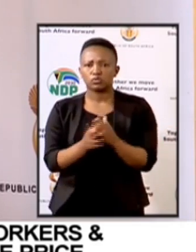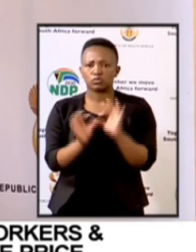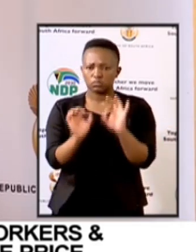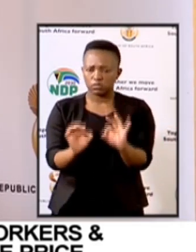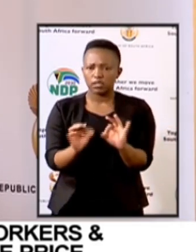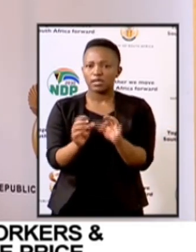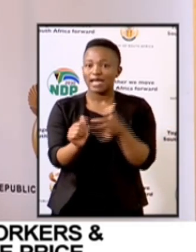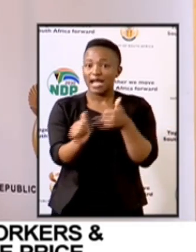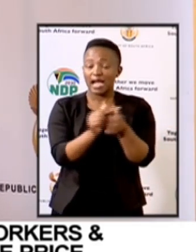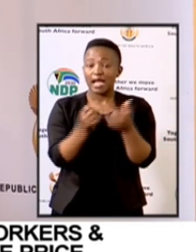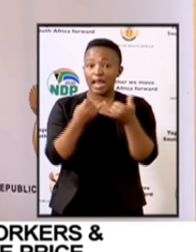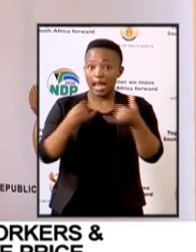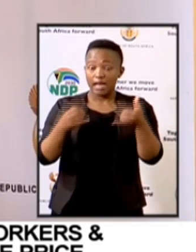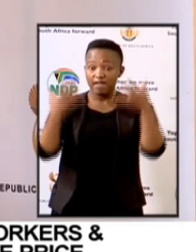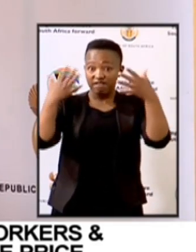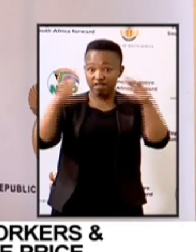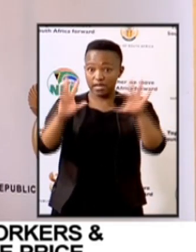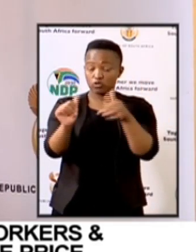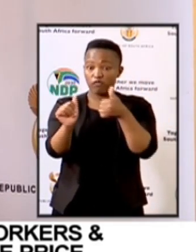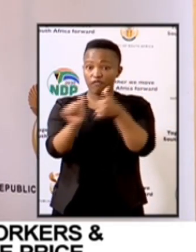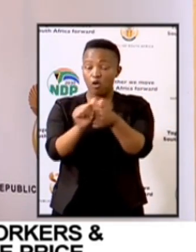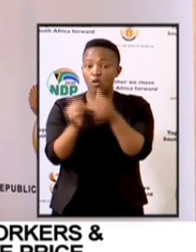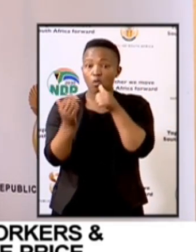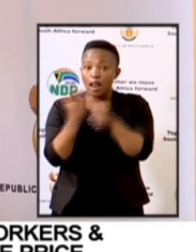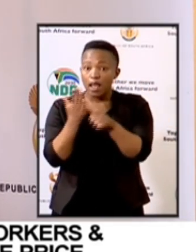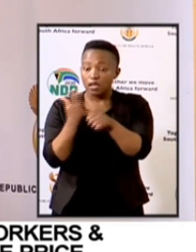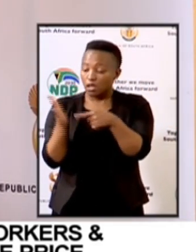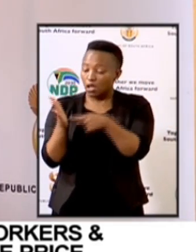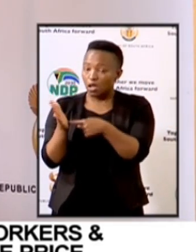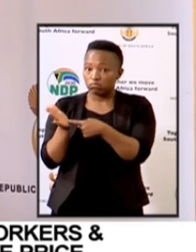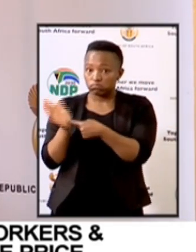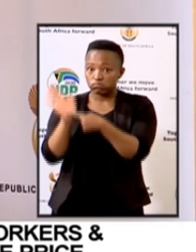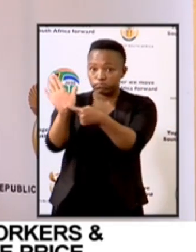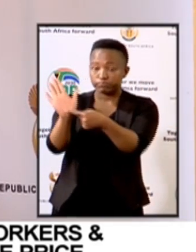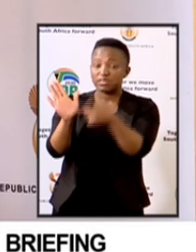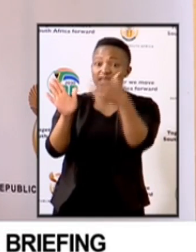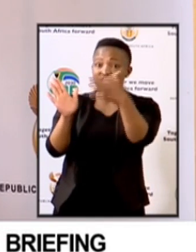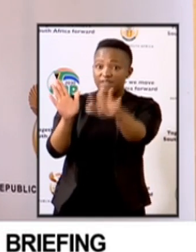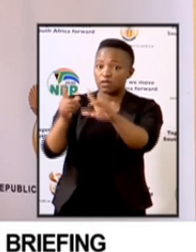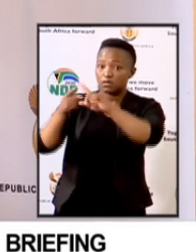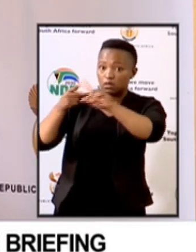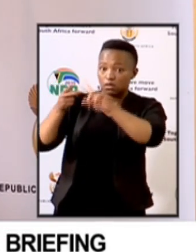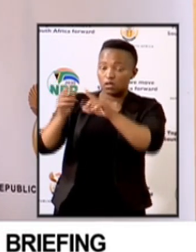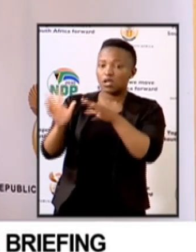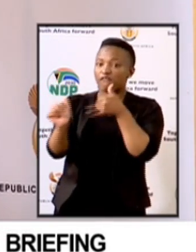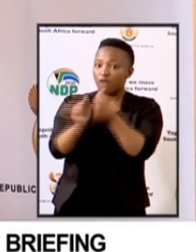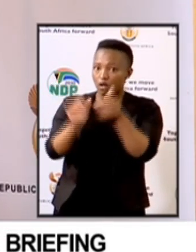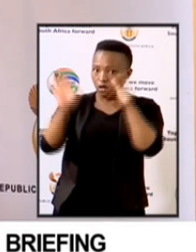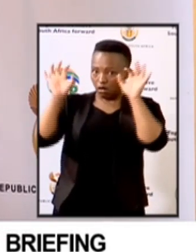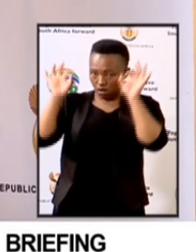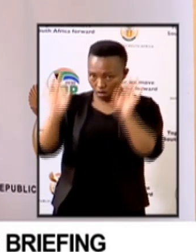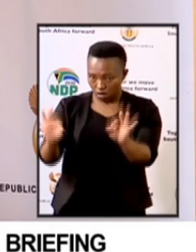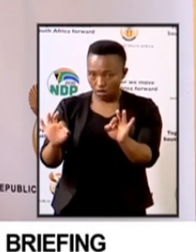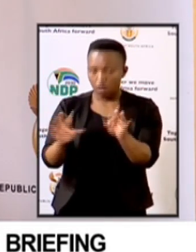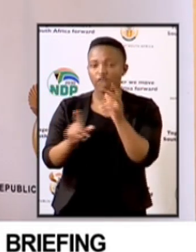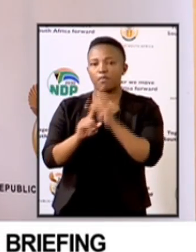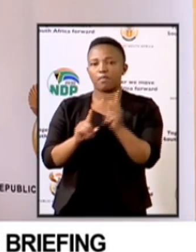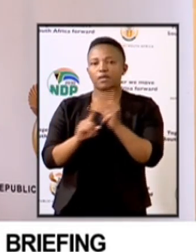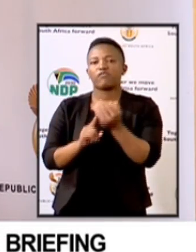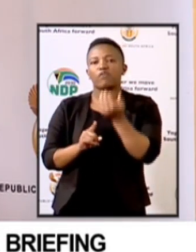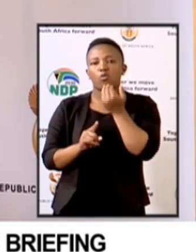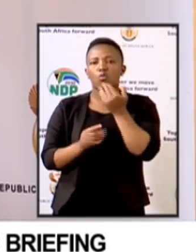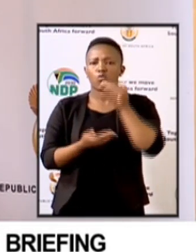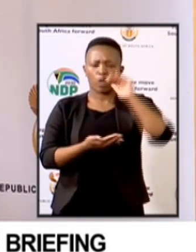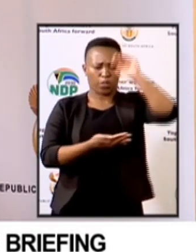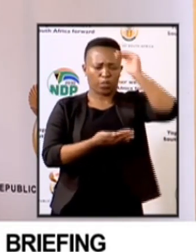in Circular 7 of 2020 as they pertain to the preparation for the containment